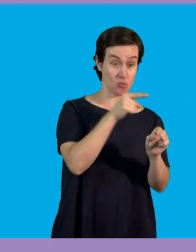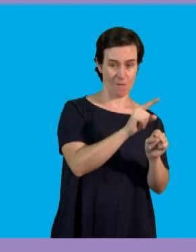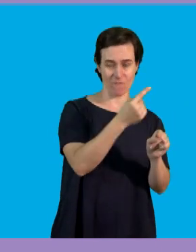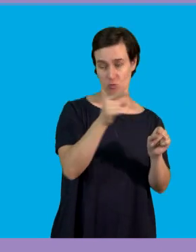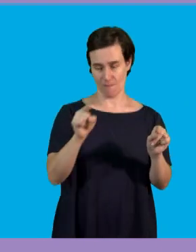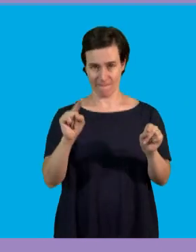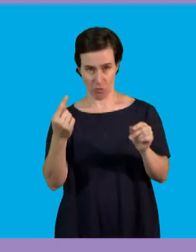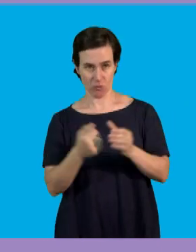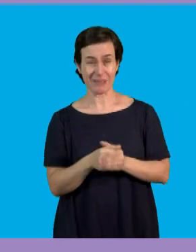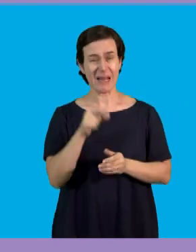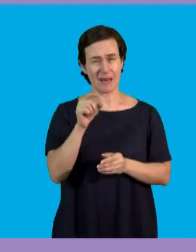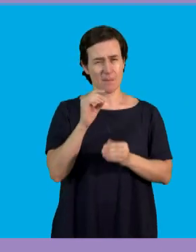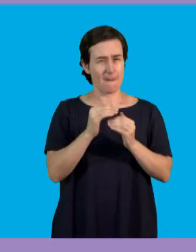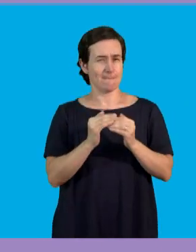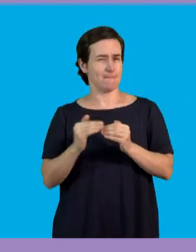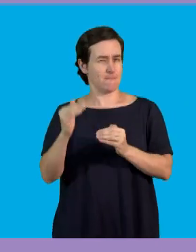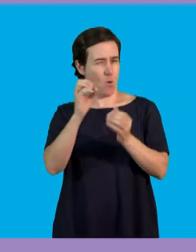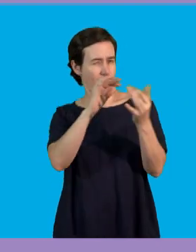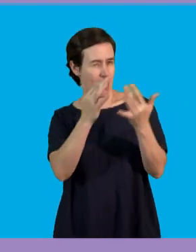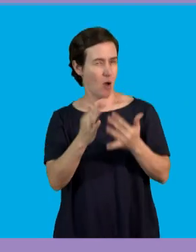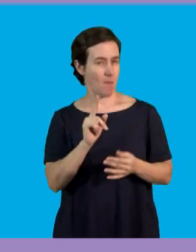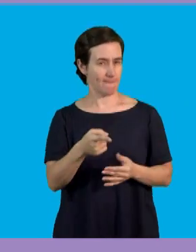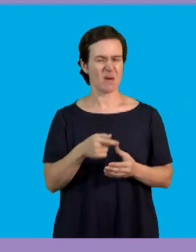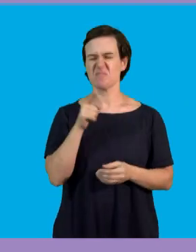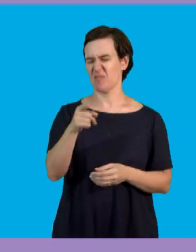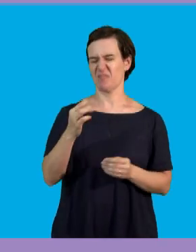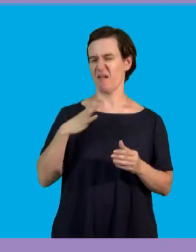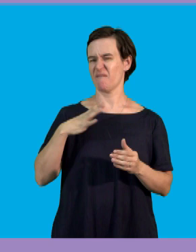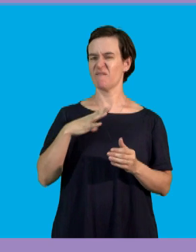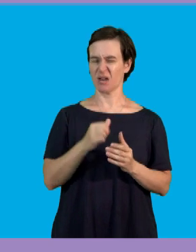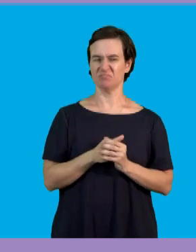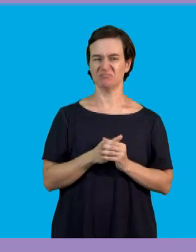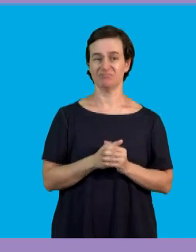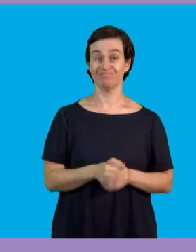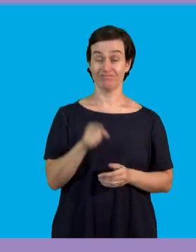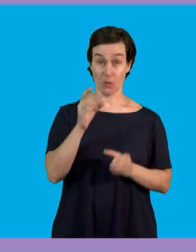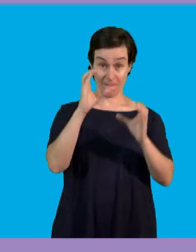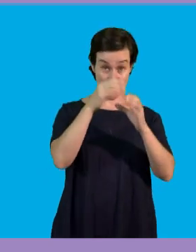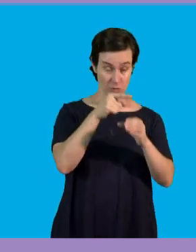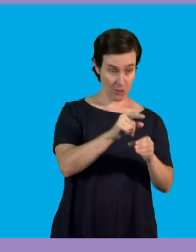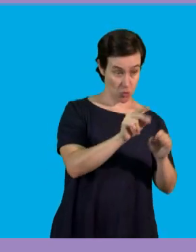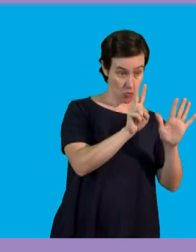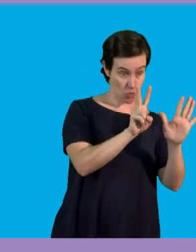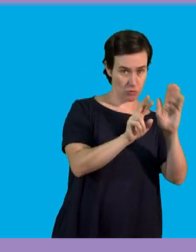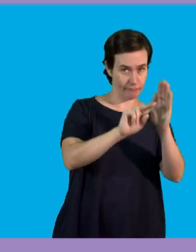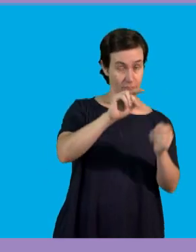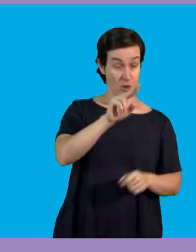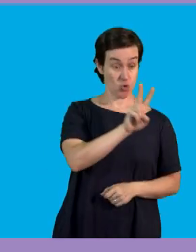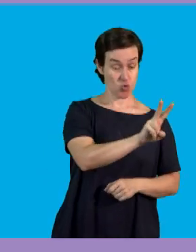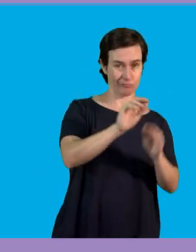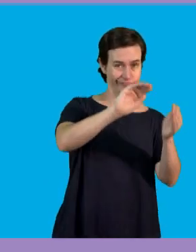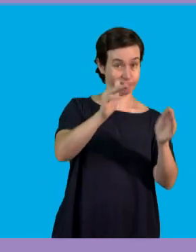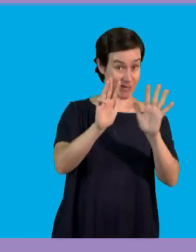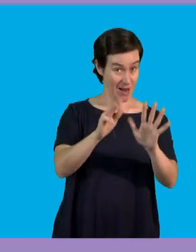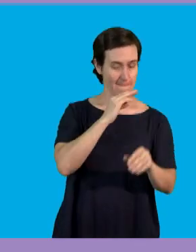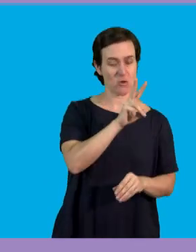bit more of calculations that we need to do, but that is okay. We are going to focus again on that 2 multiplied by 9.